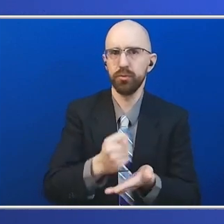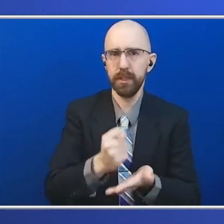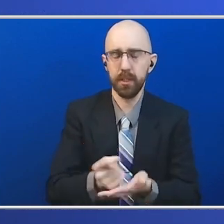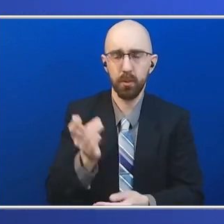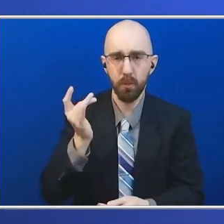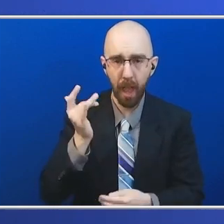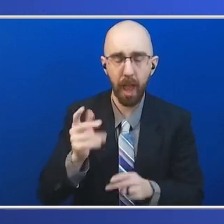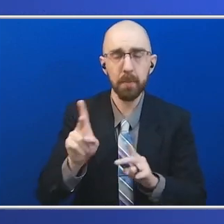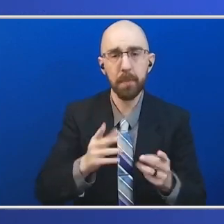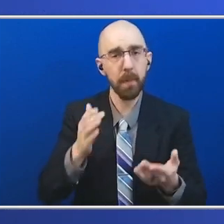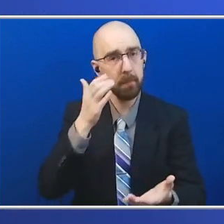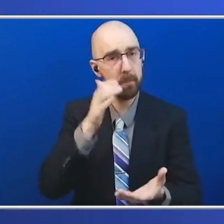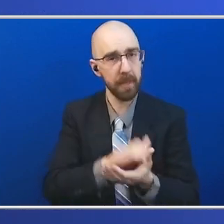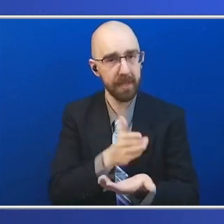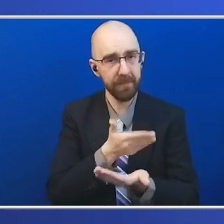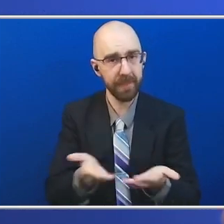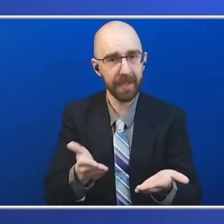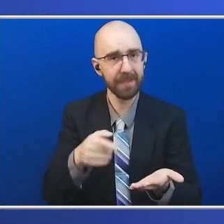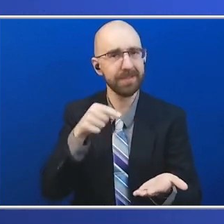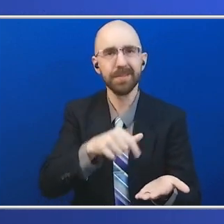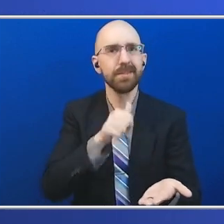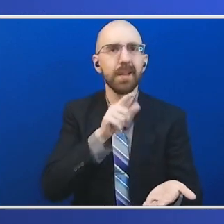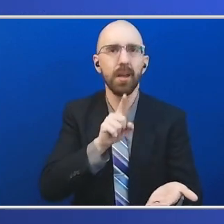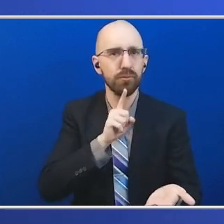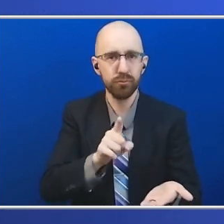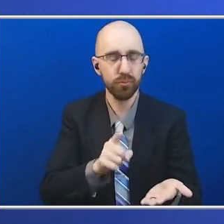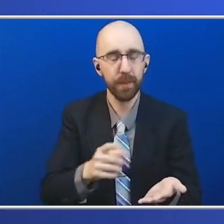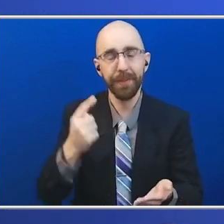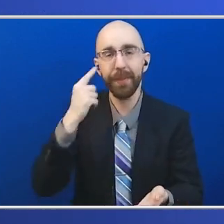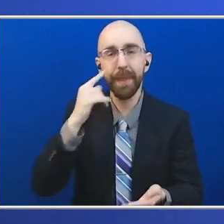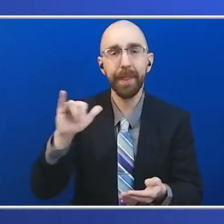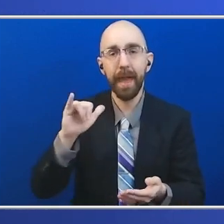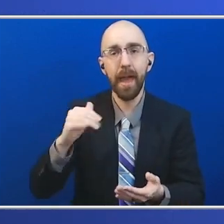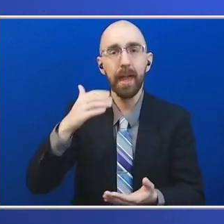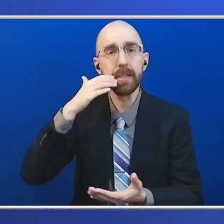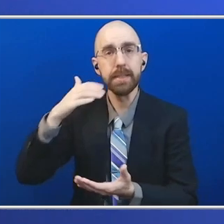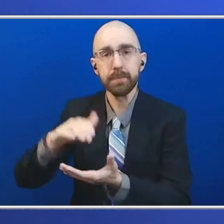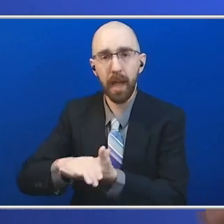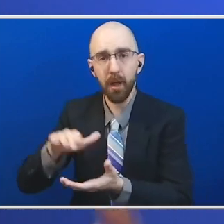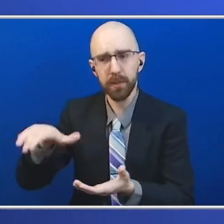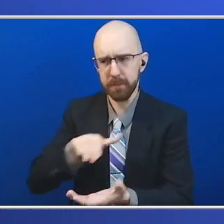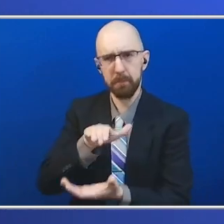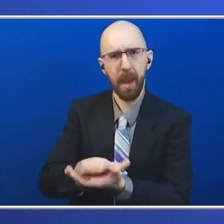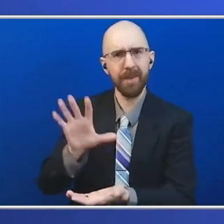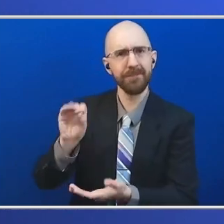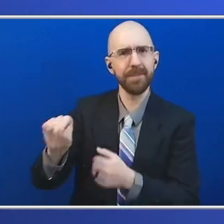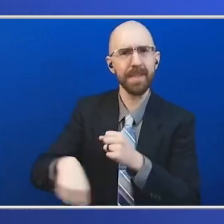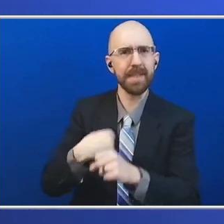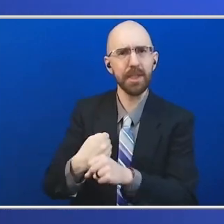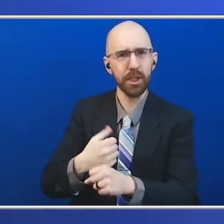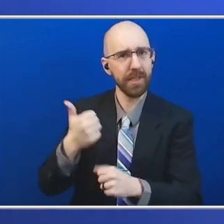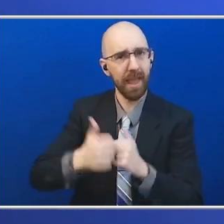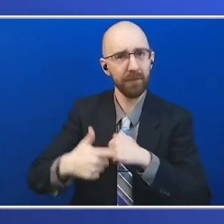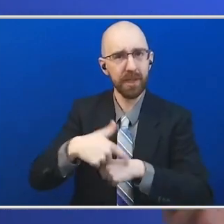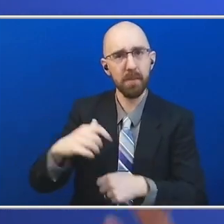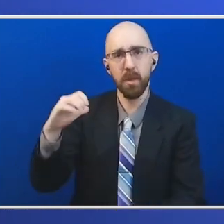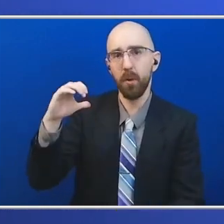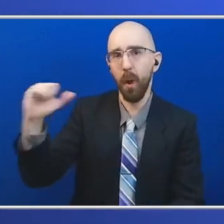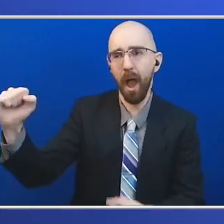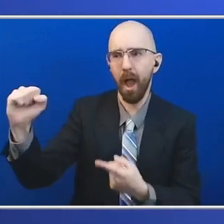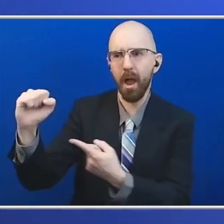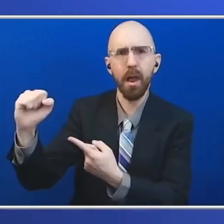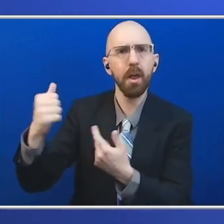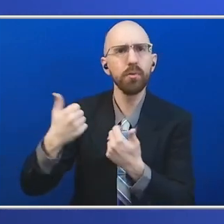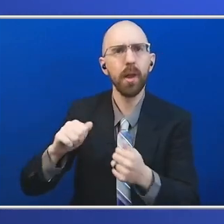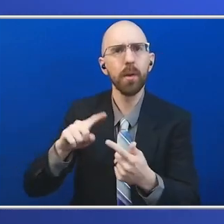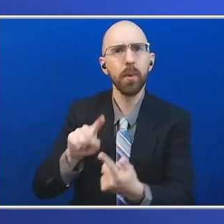things that are not true. They may think a spouse, they have been married for 50 years, every time they go out, they're trying to go meet their